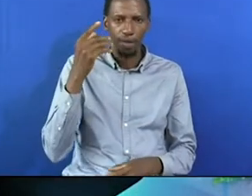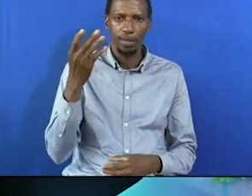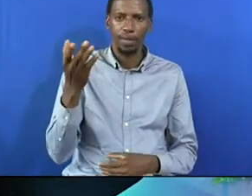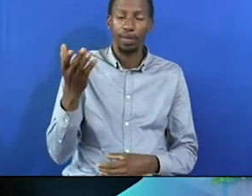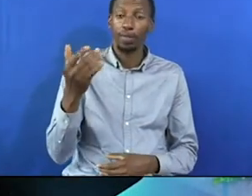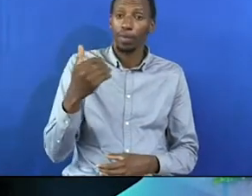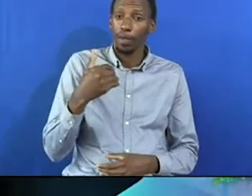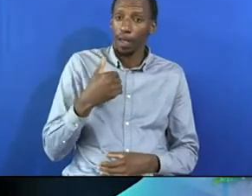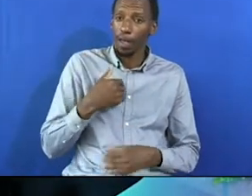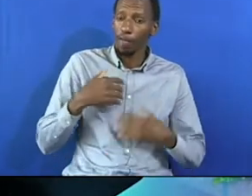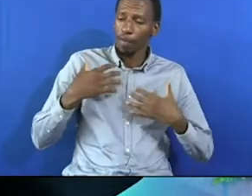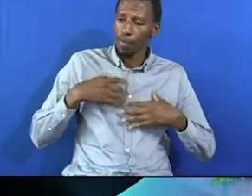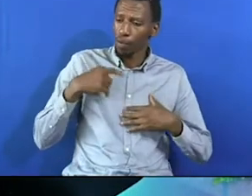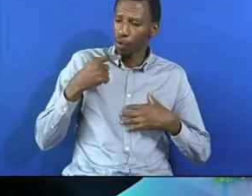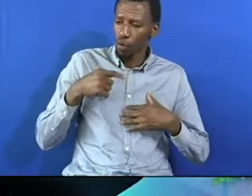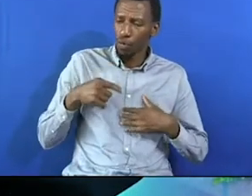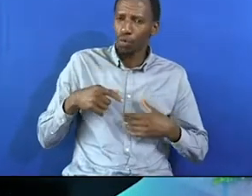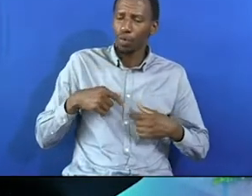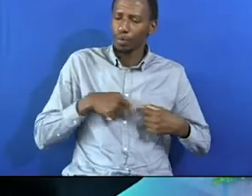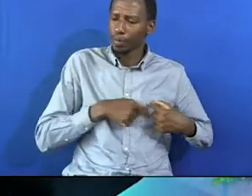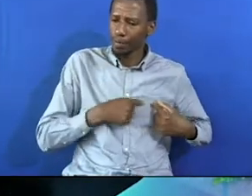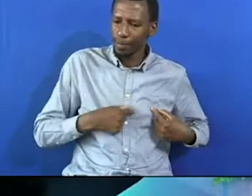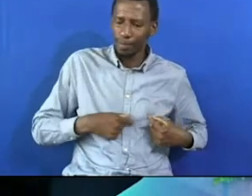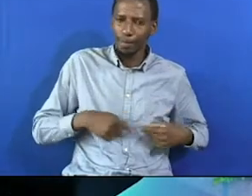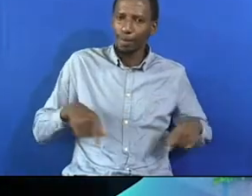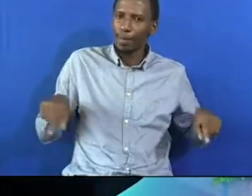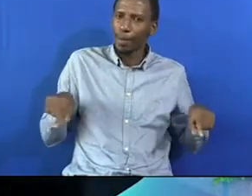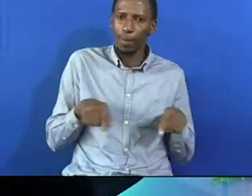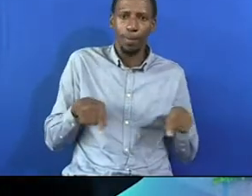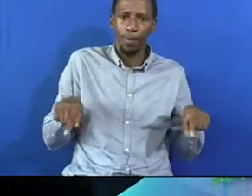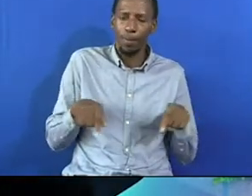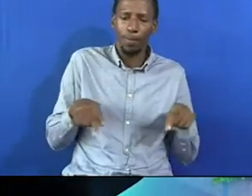are people who have been traumatized into the situation.